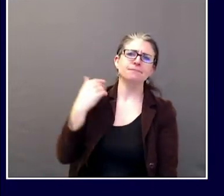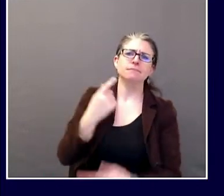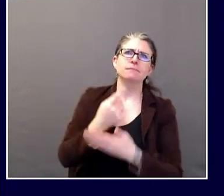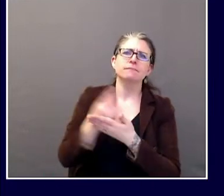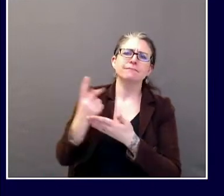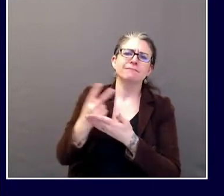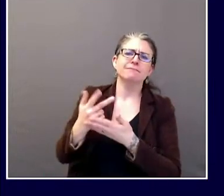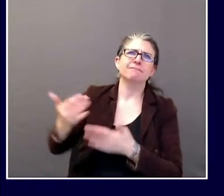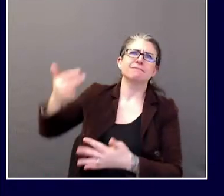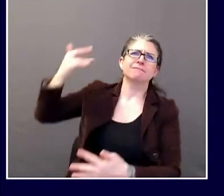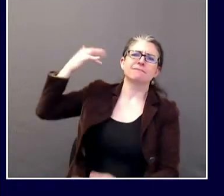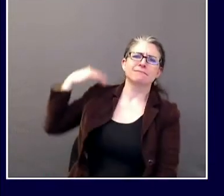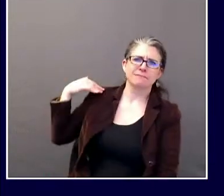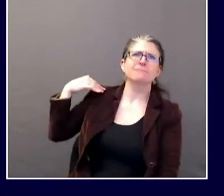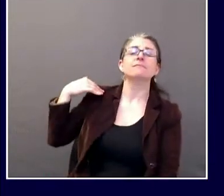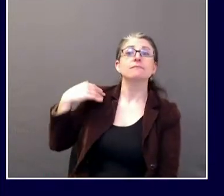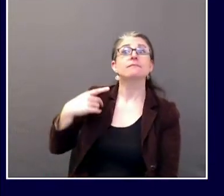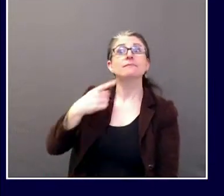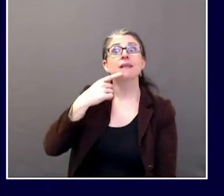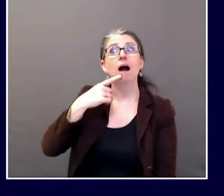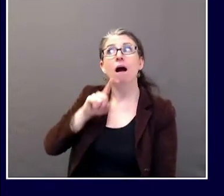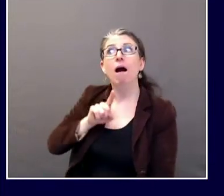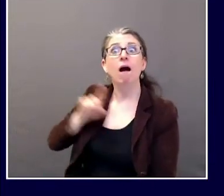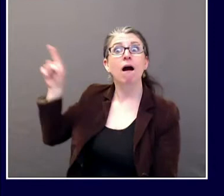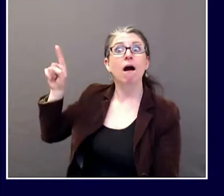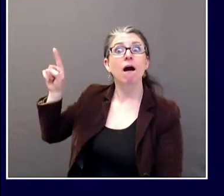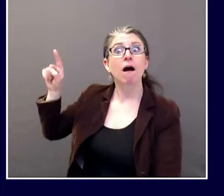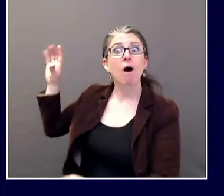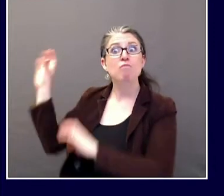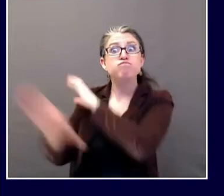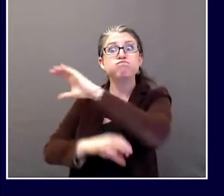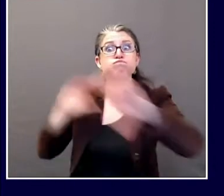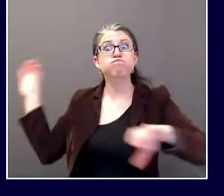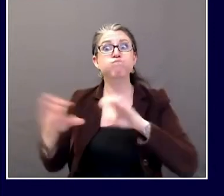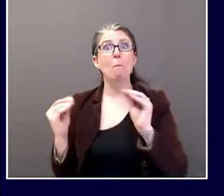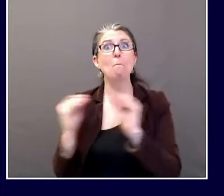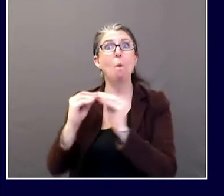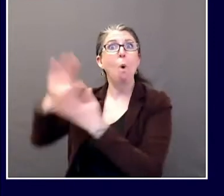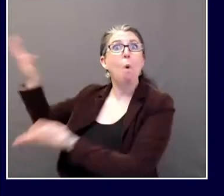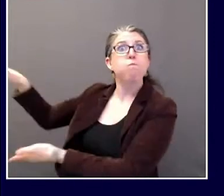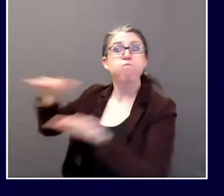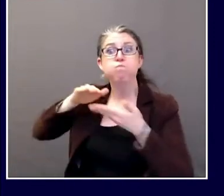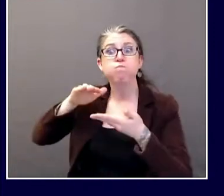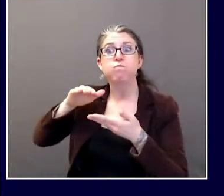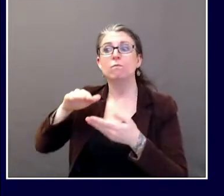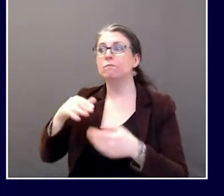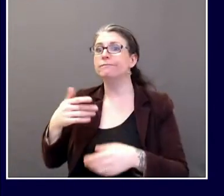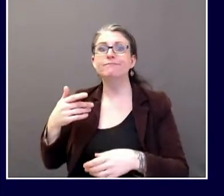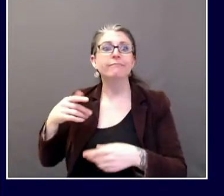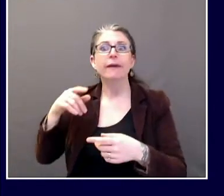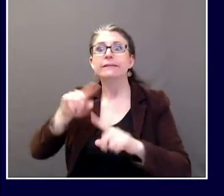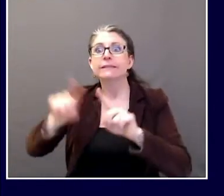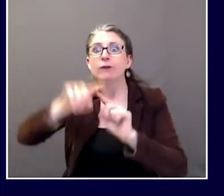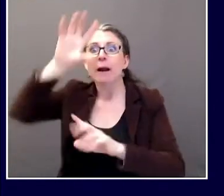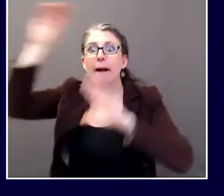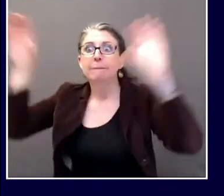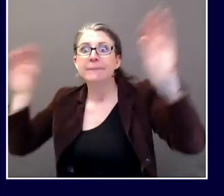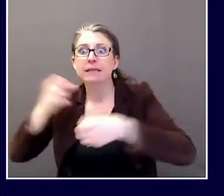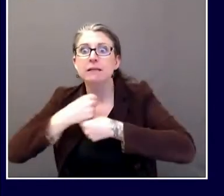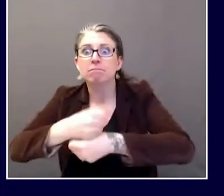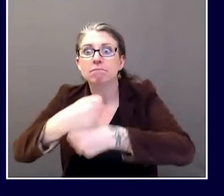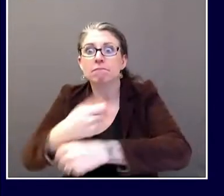others. Can you give another update on where those are, if any are getting close to having emergency